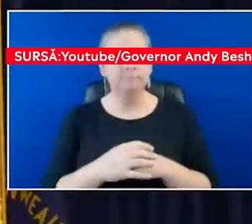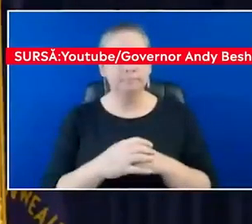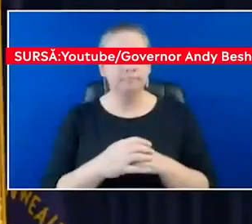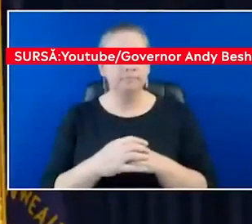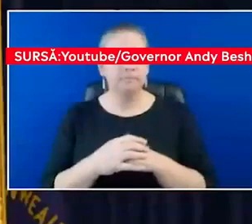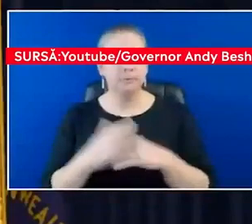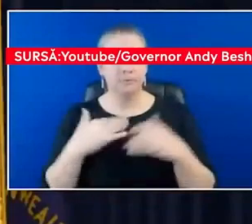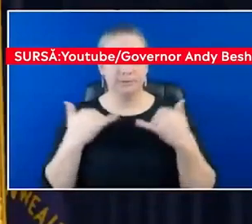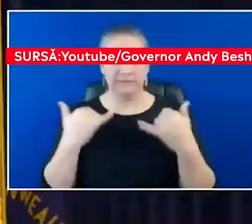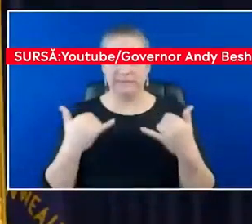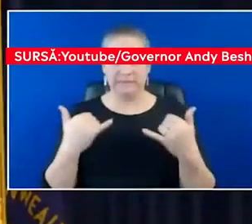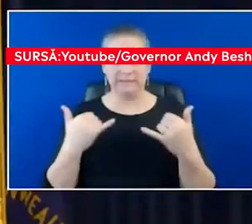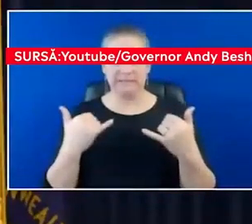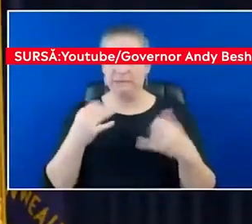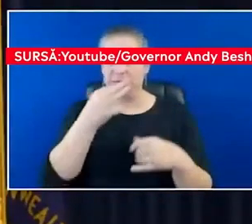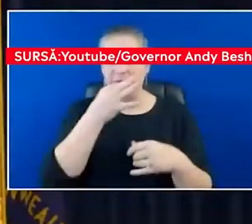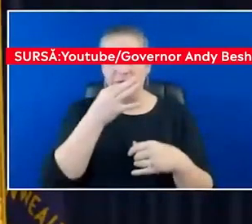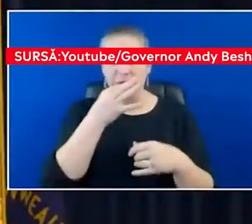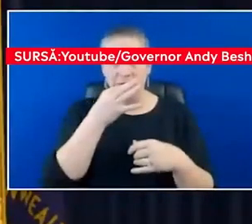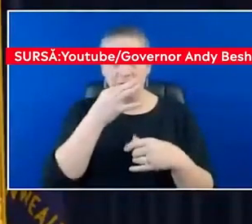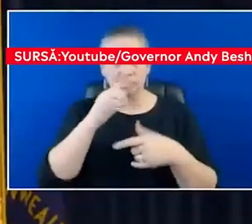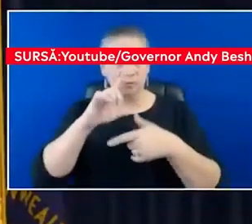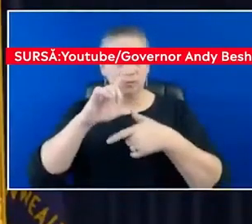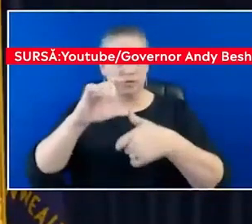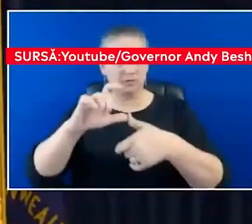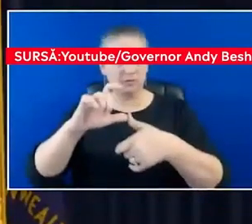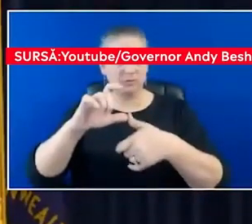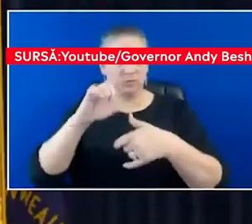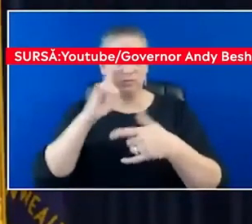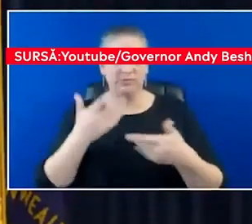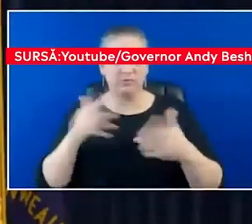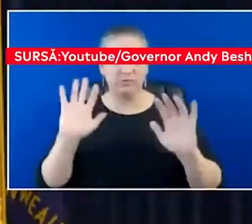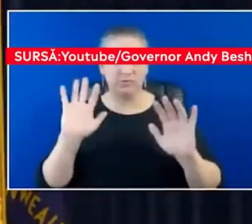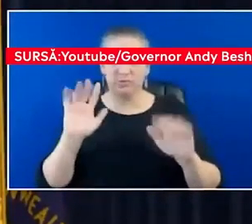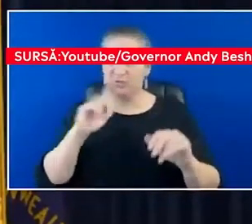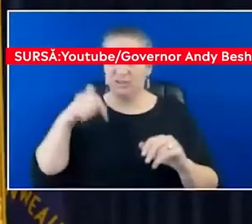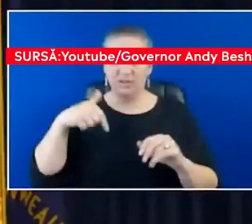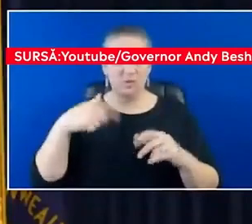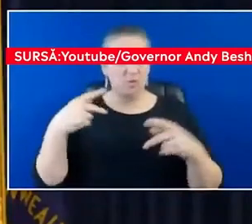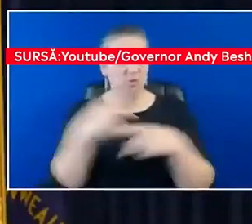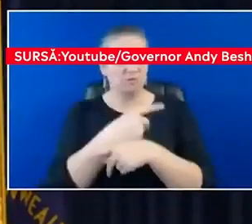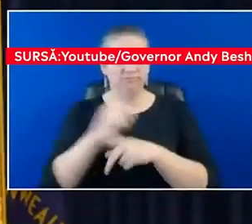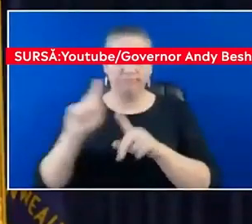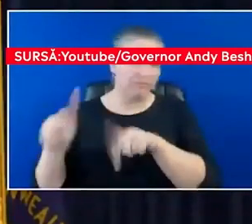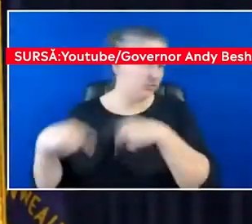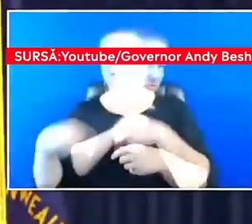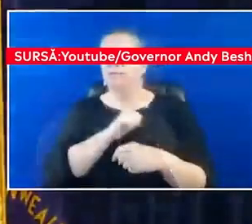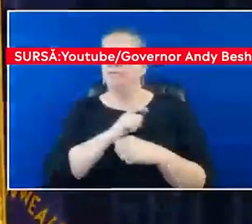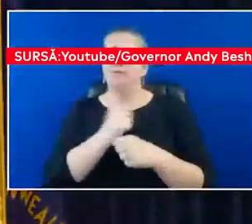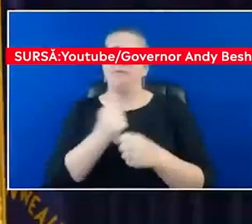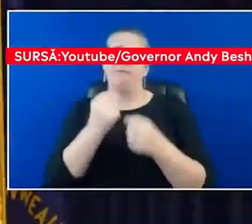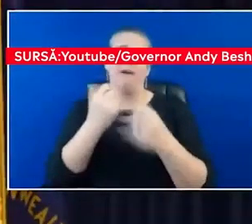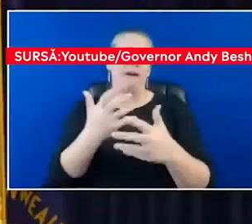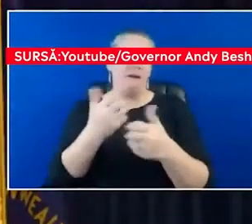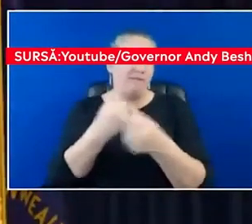Of the most severe tornado event in Kentucky's history. Multiple tornadoes have touched down. This